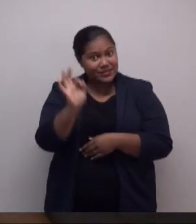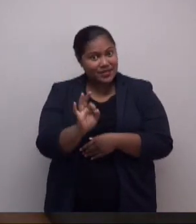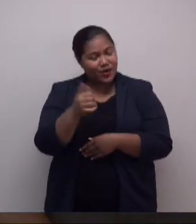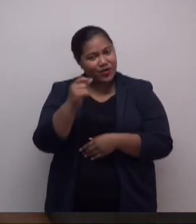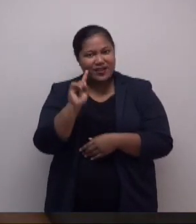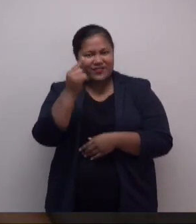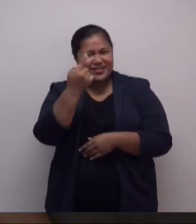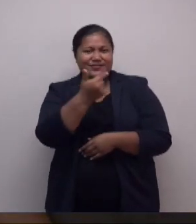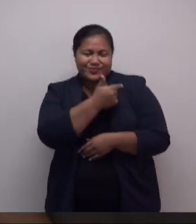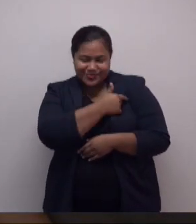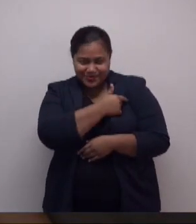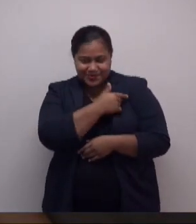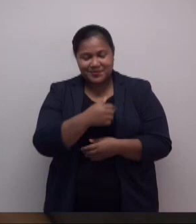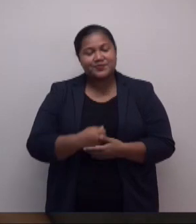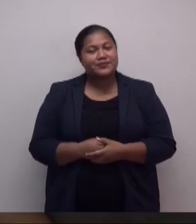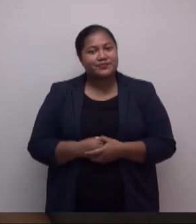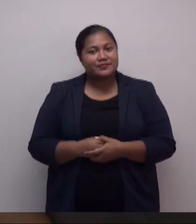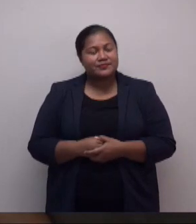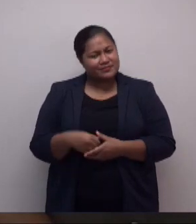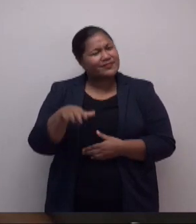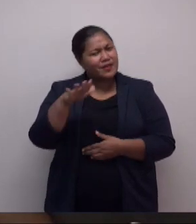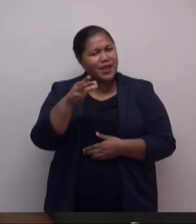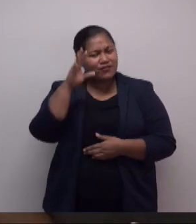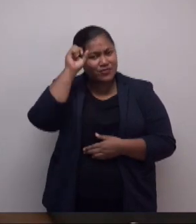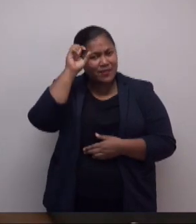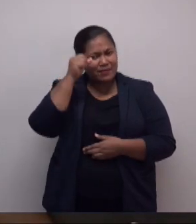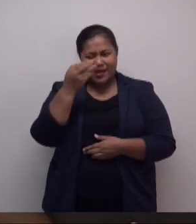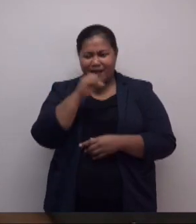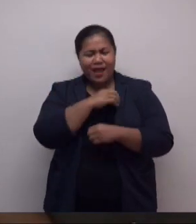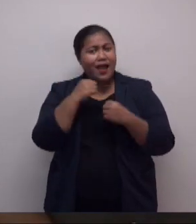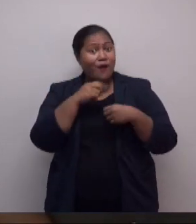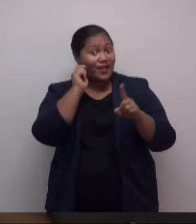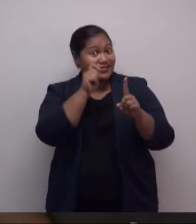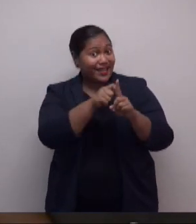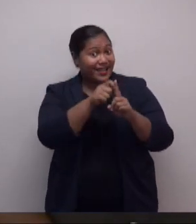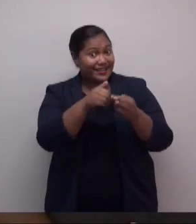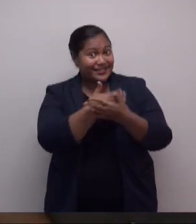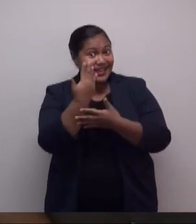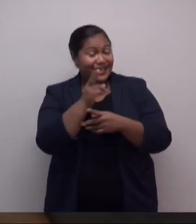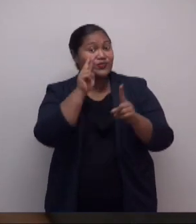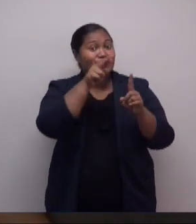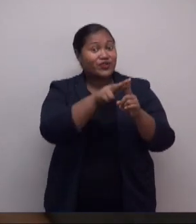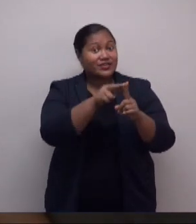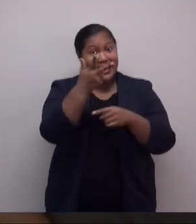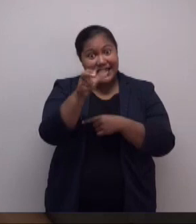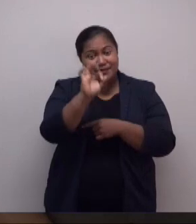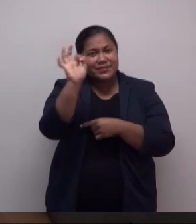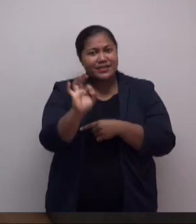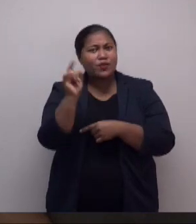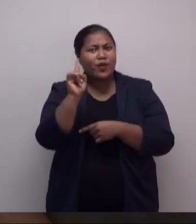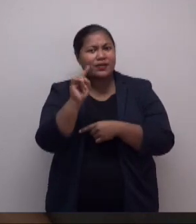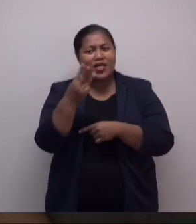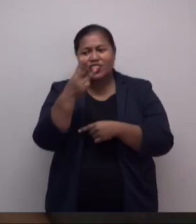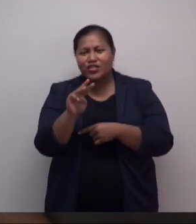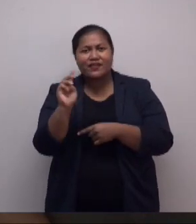dose. You may remember that our target date for reaching the 80% threshold was 31st